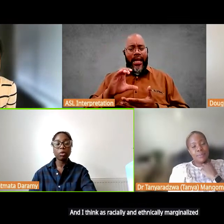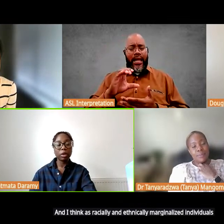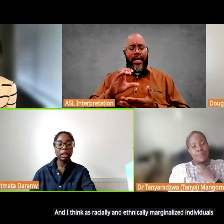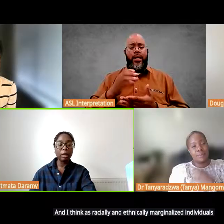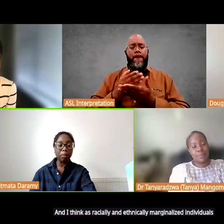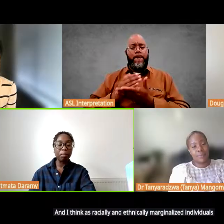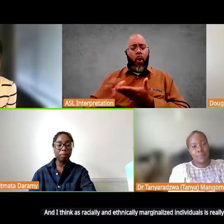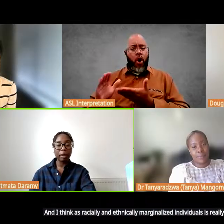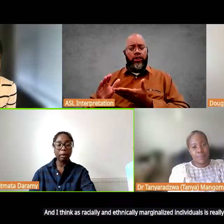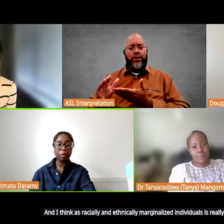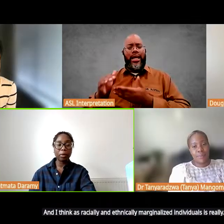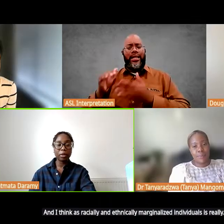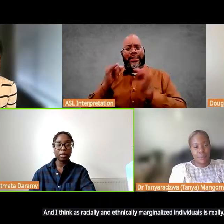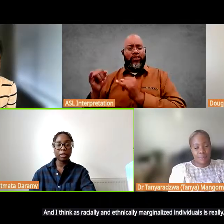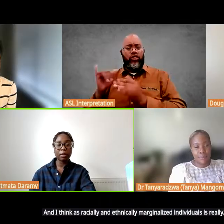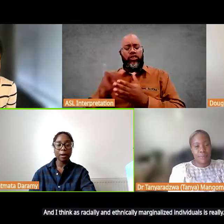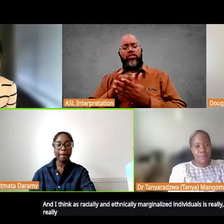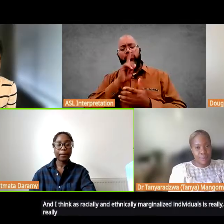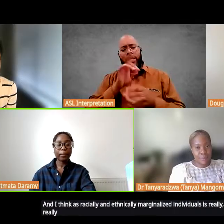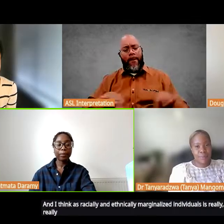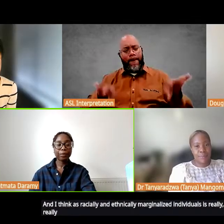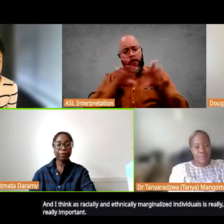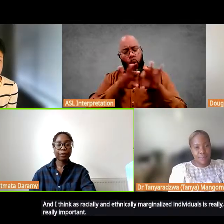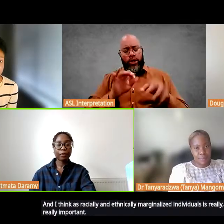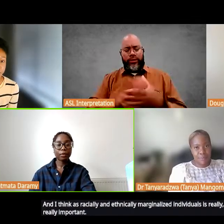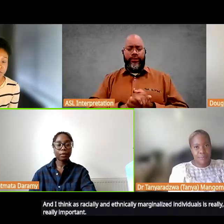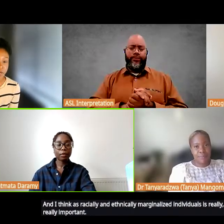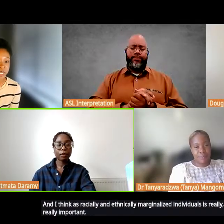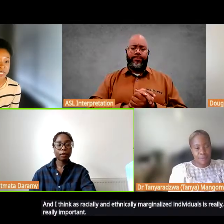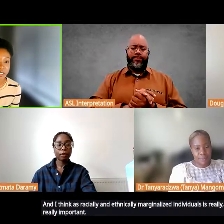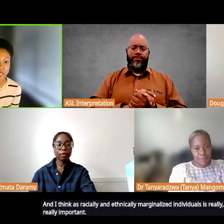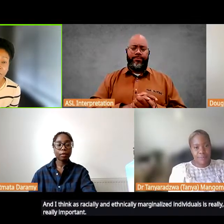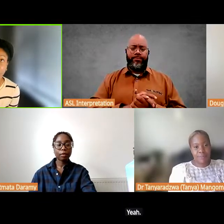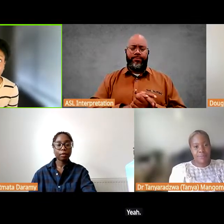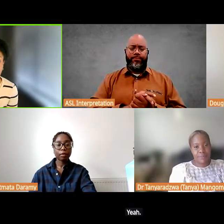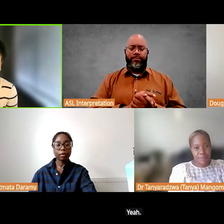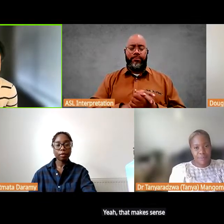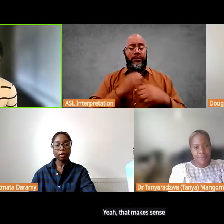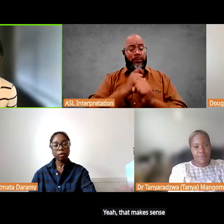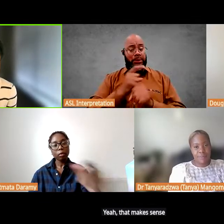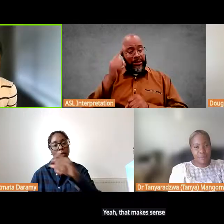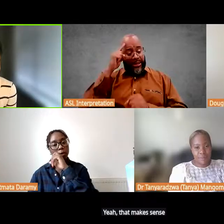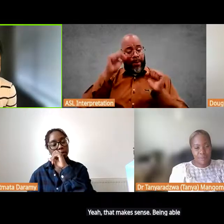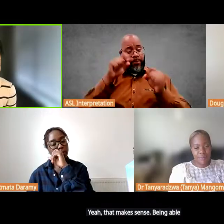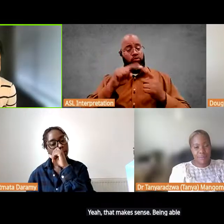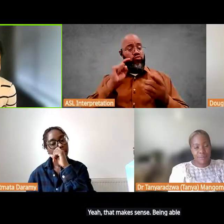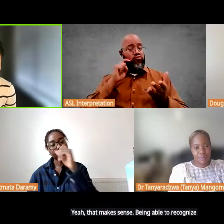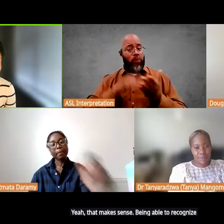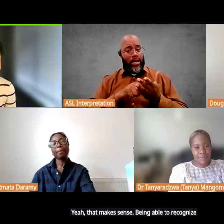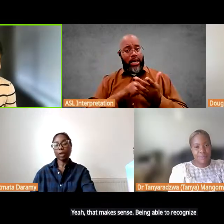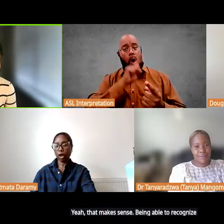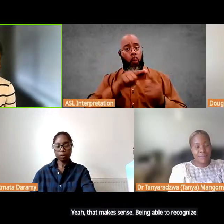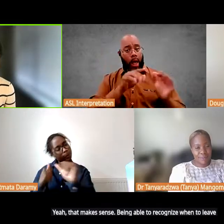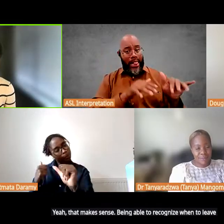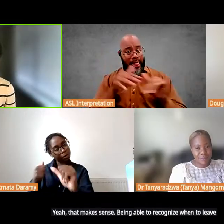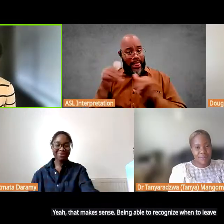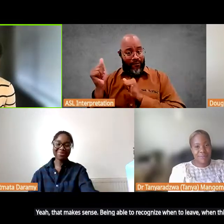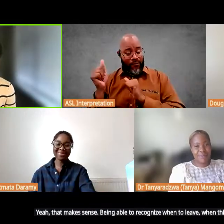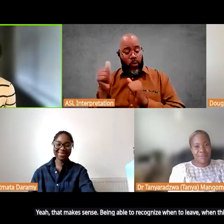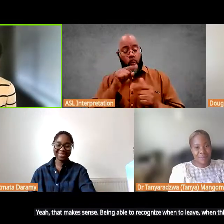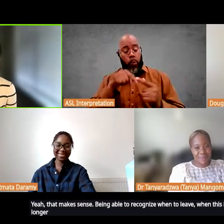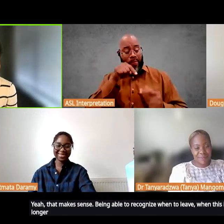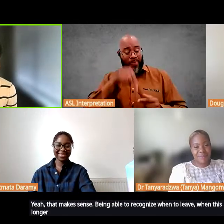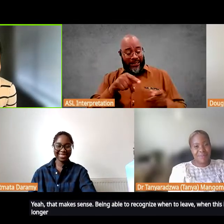is really important. Yeah, that makes sense. Being able to recognize when to leave, when this is no